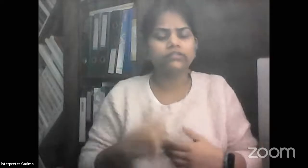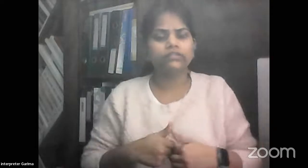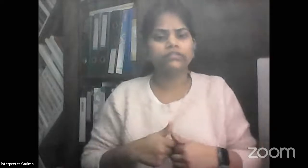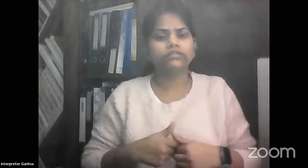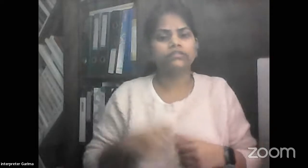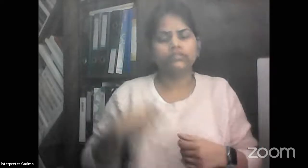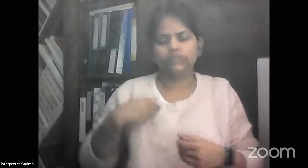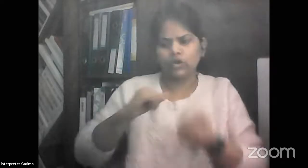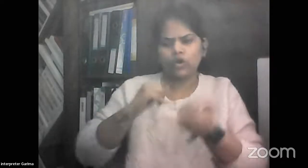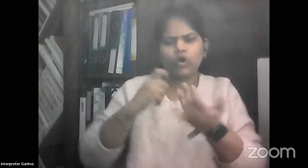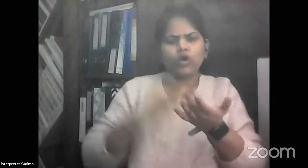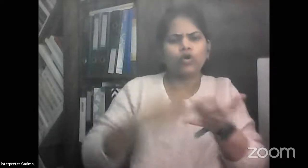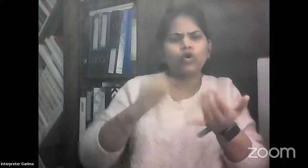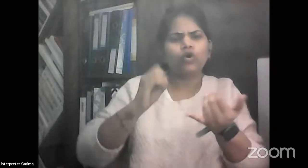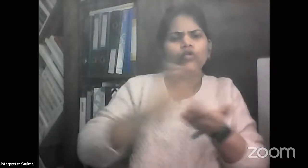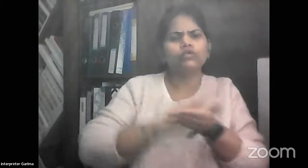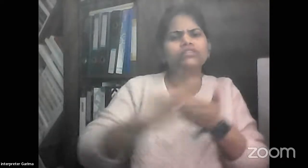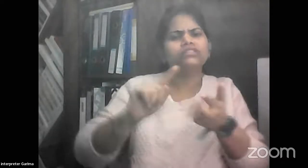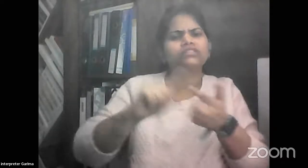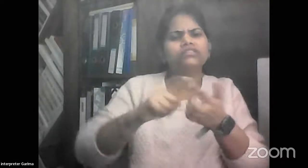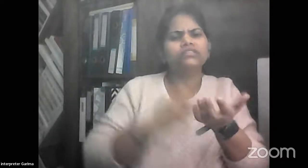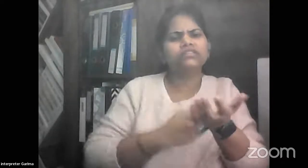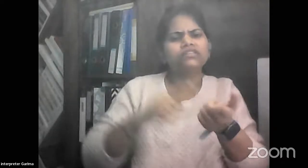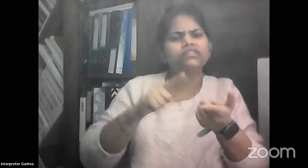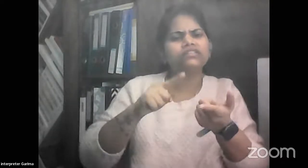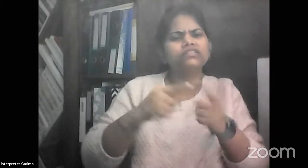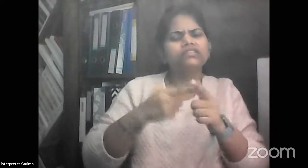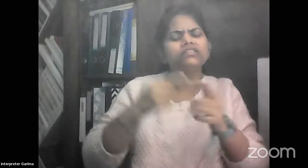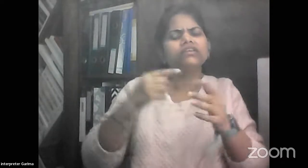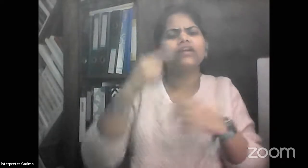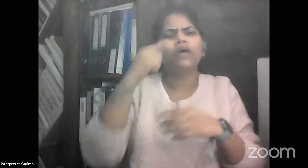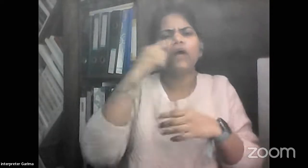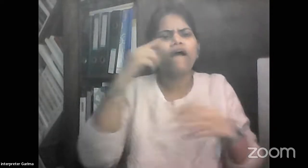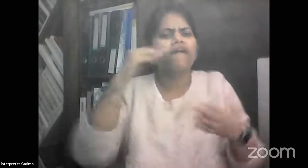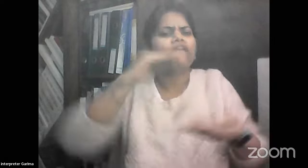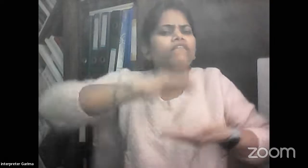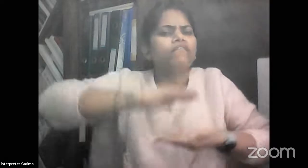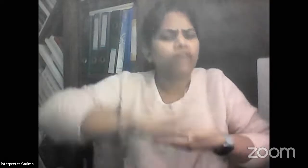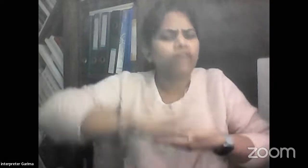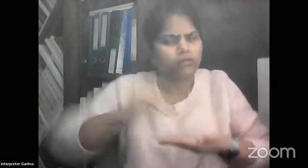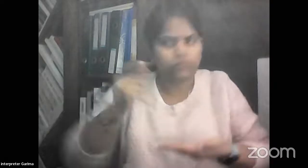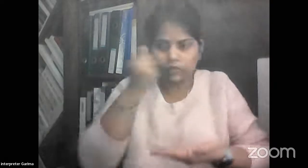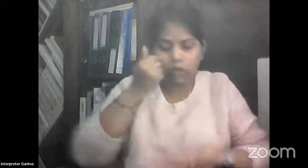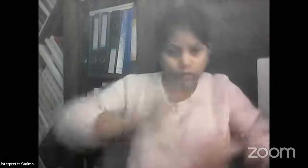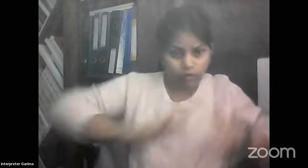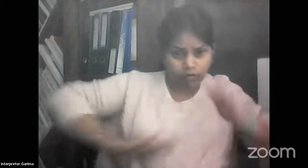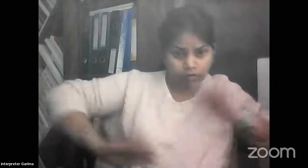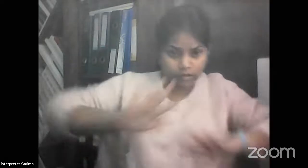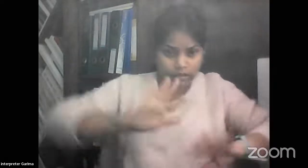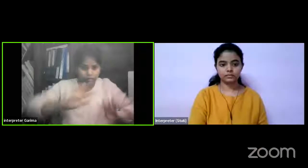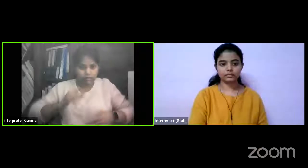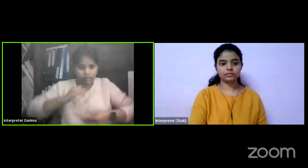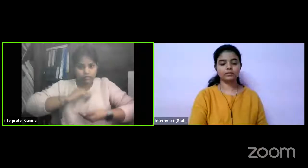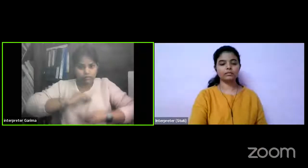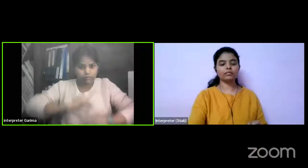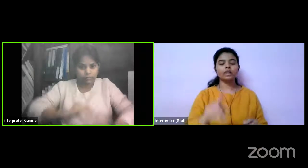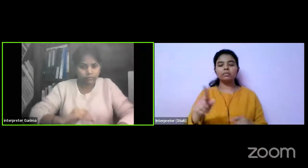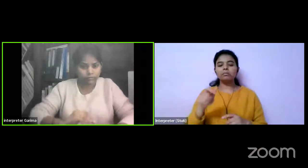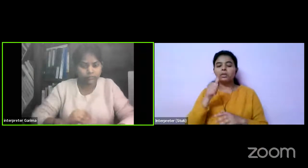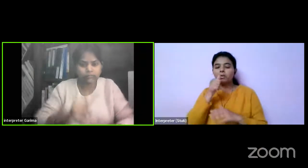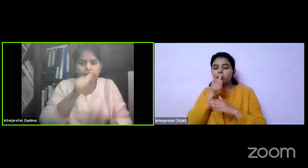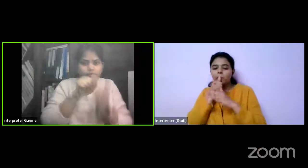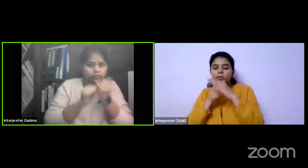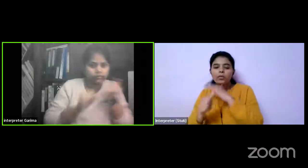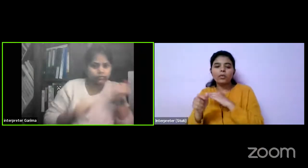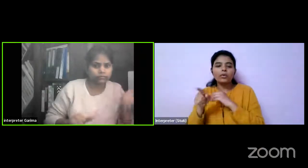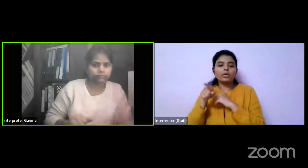wife, the so-called hero, whose name is Bertha Mason, is actually kept secretly locked